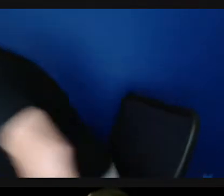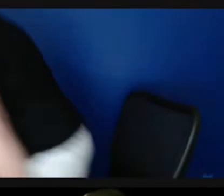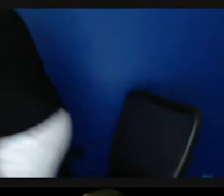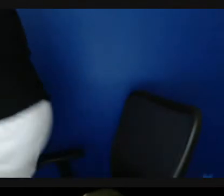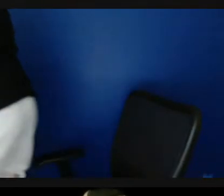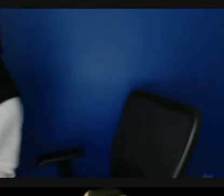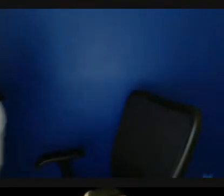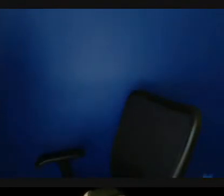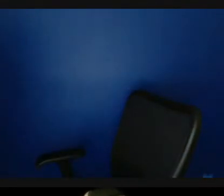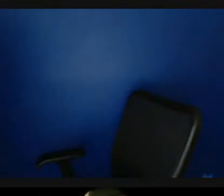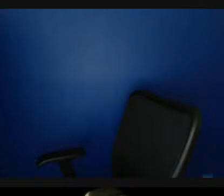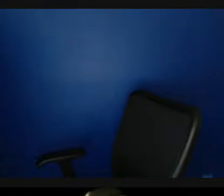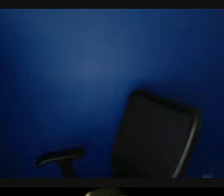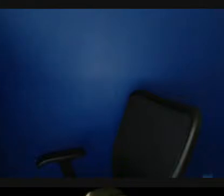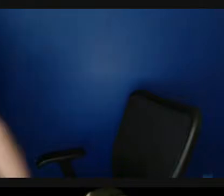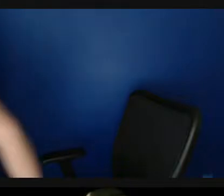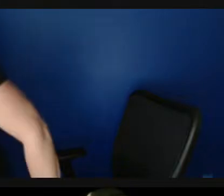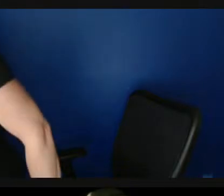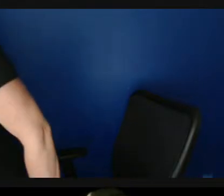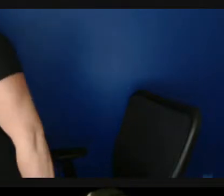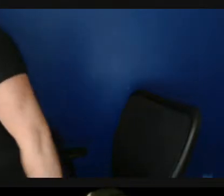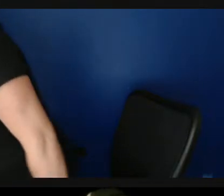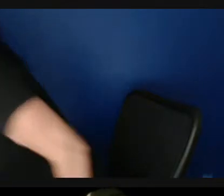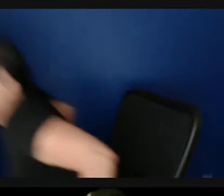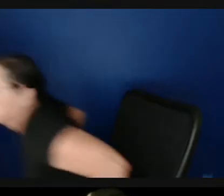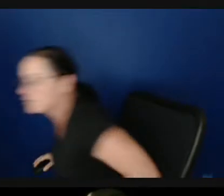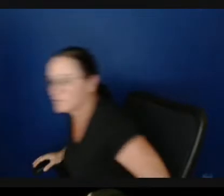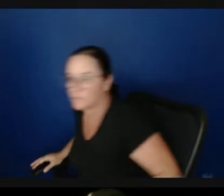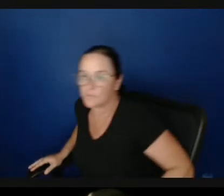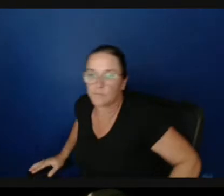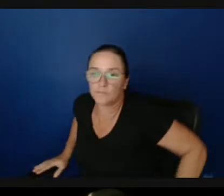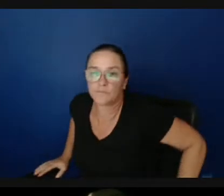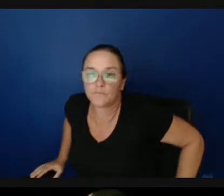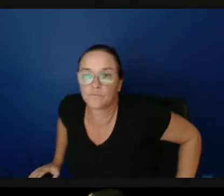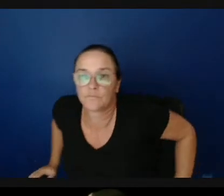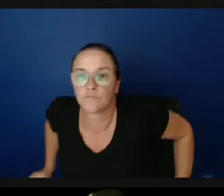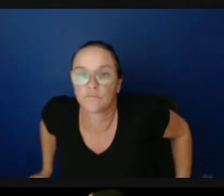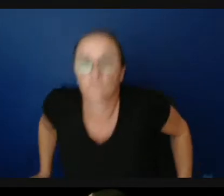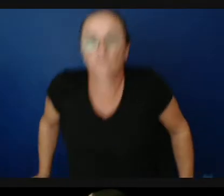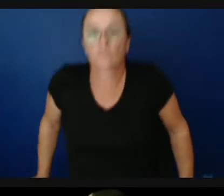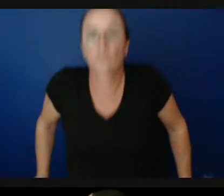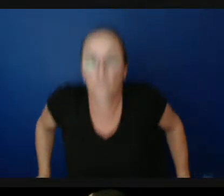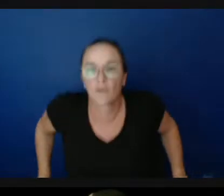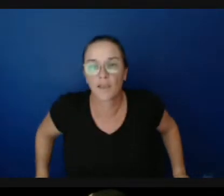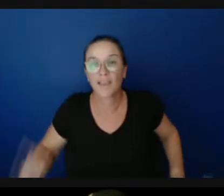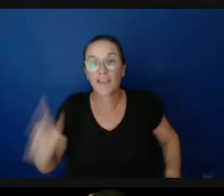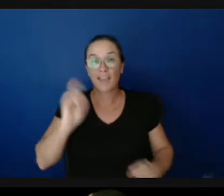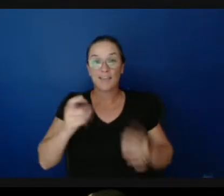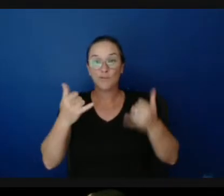What is next on my lineup? All right, the earthquakes. We need to show you guys the earthquakes.